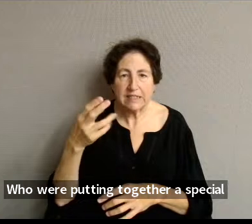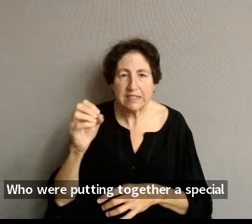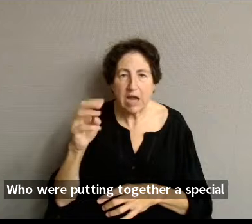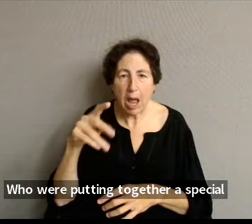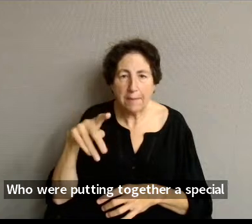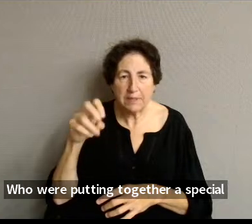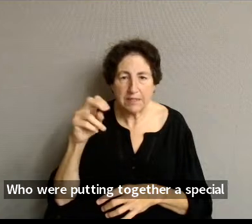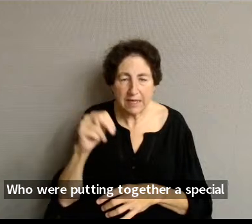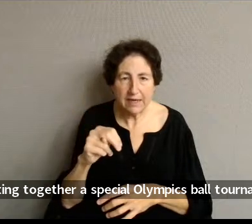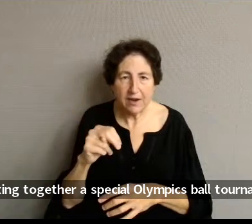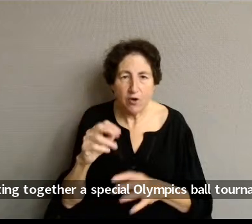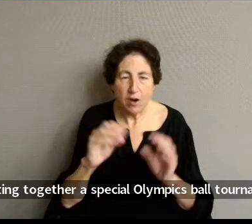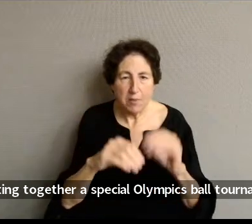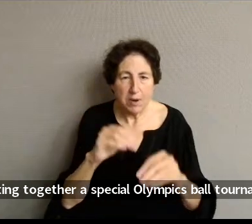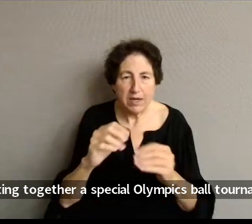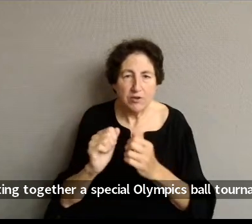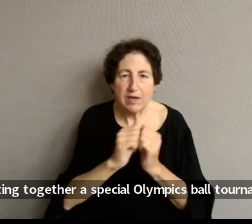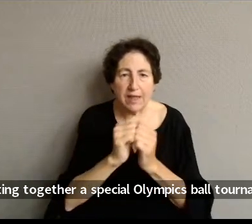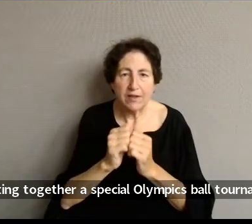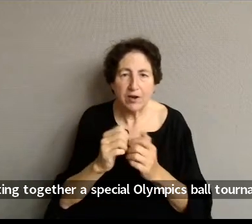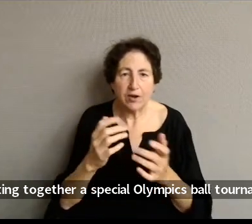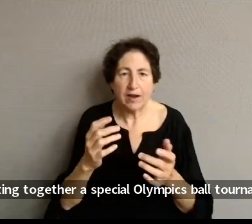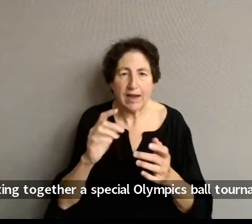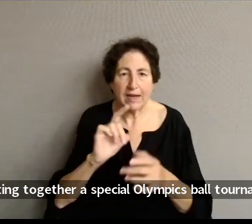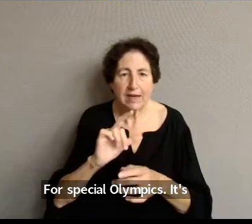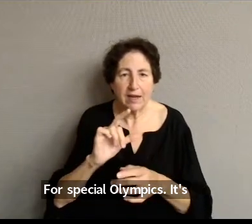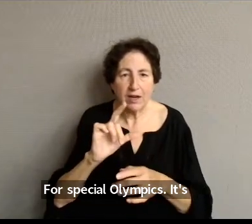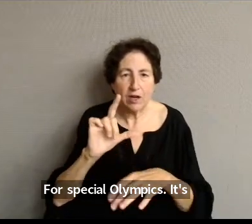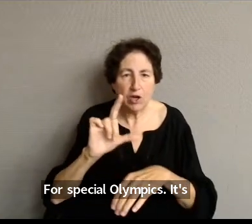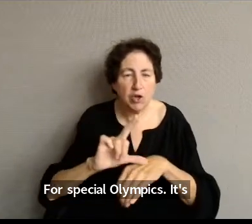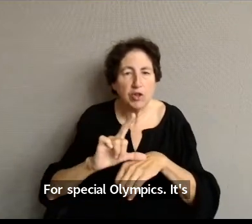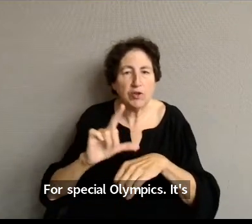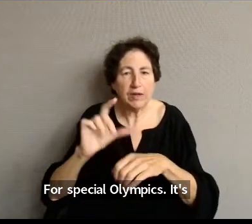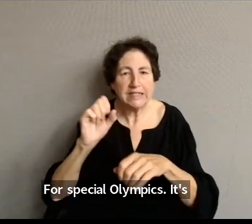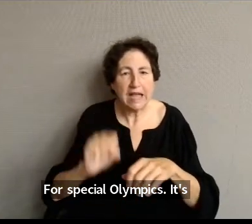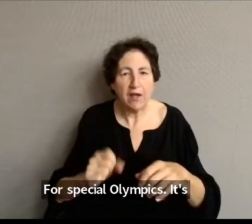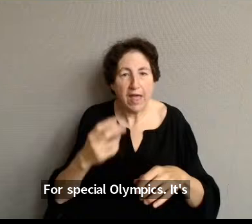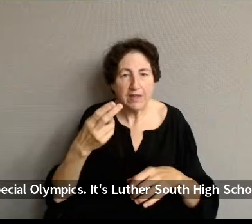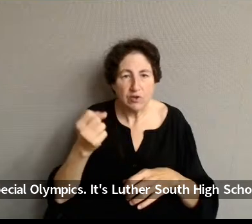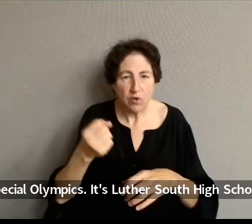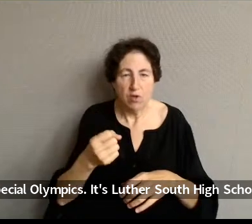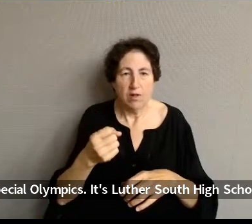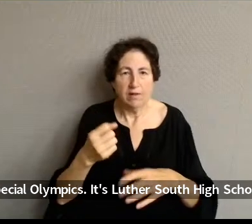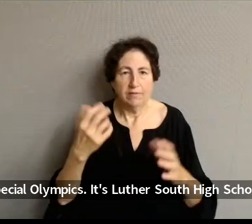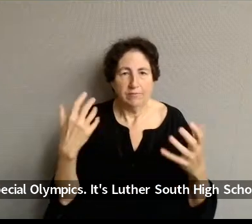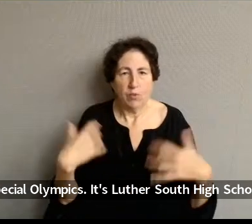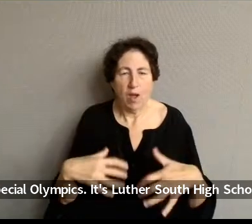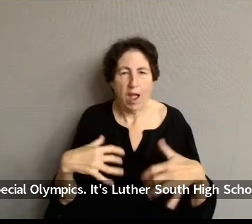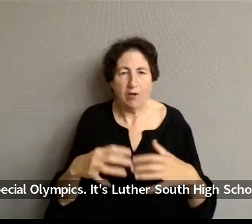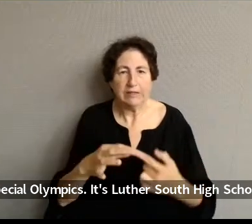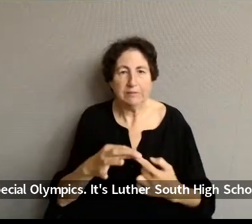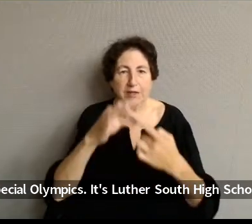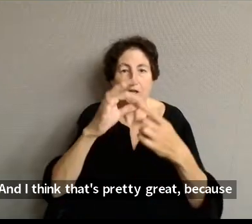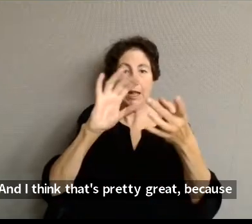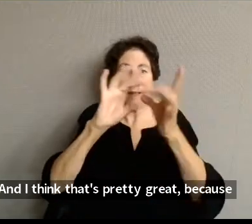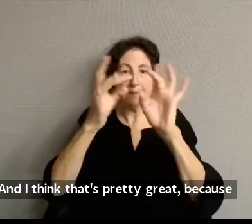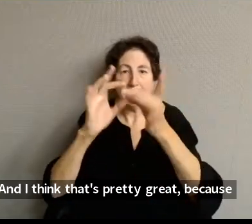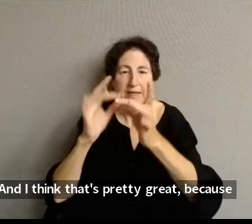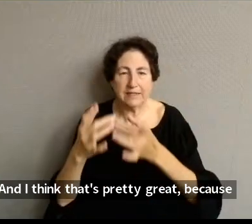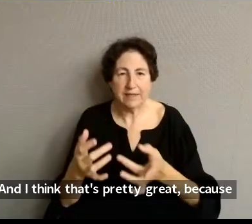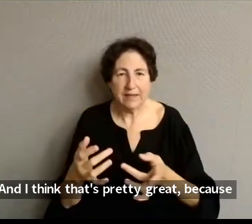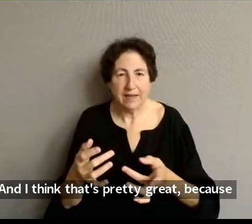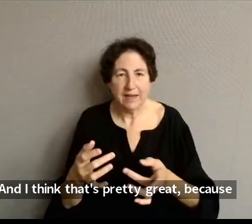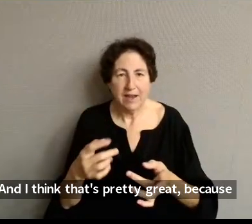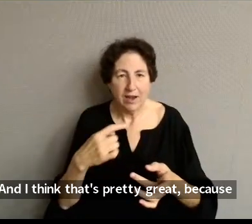for Special Olympics at Lutheran South High School. And I think that's pretty great because we're in our